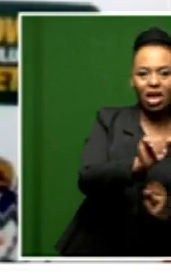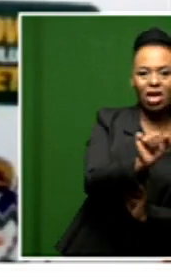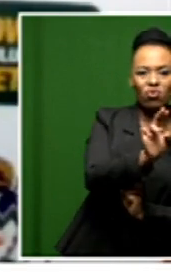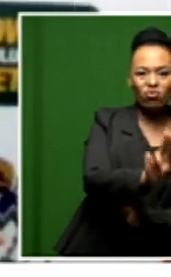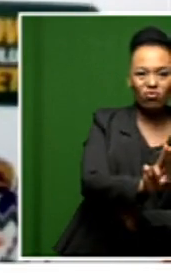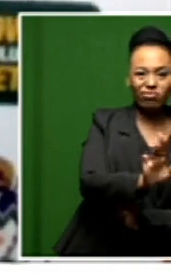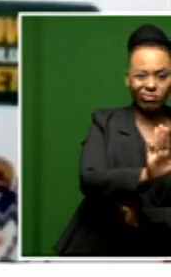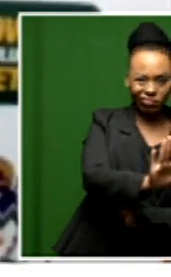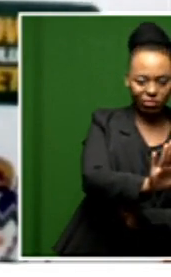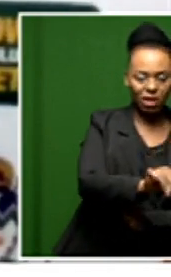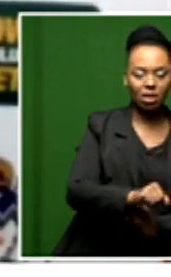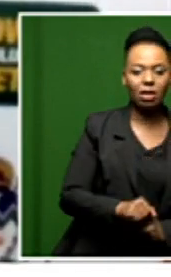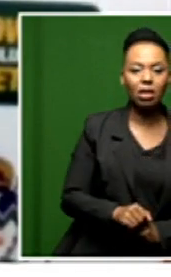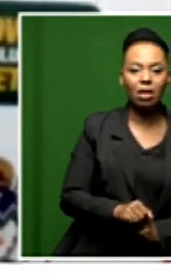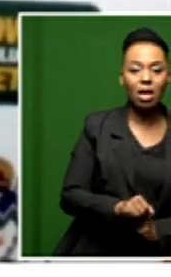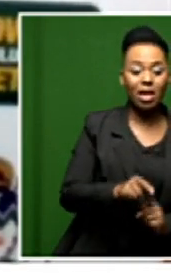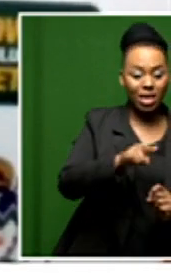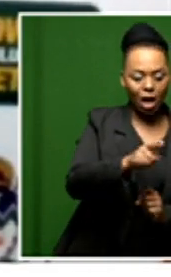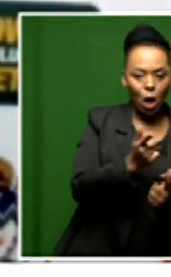launched the